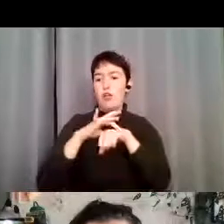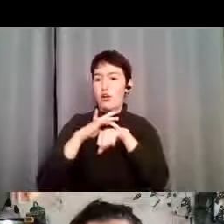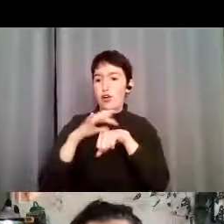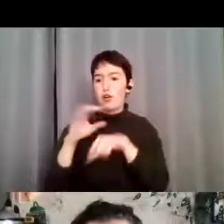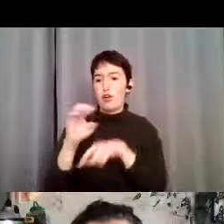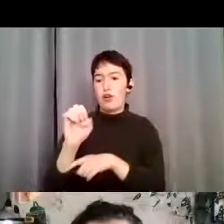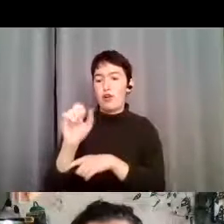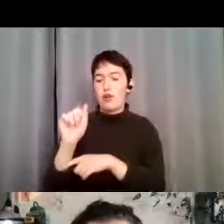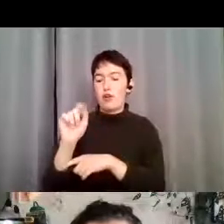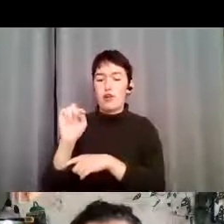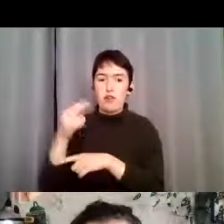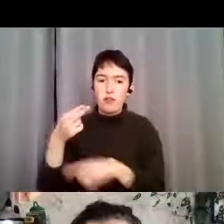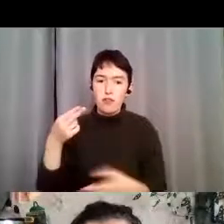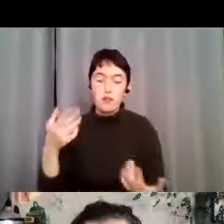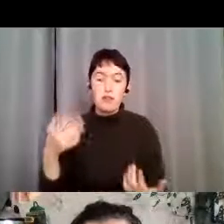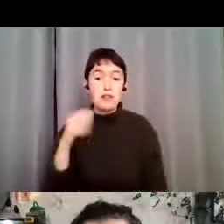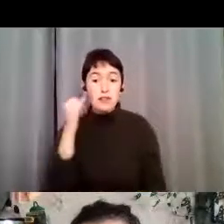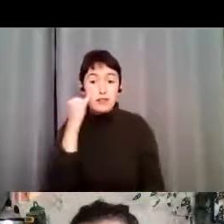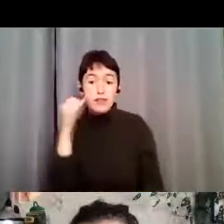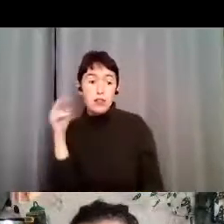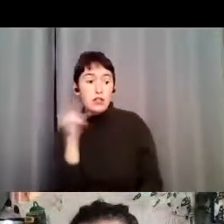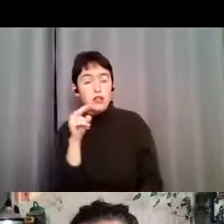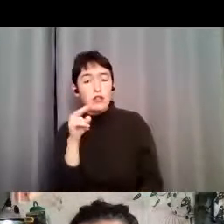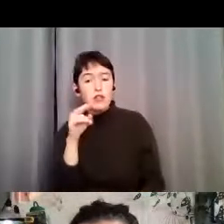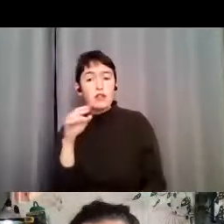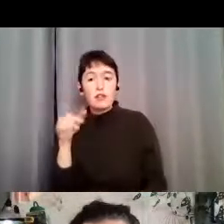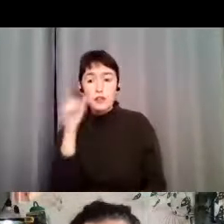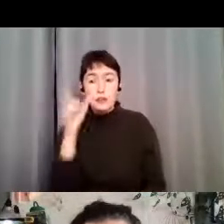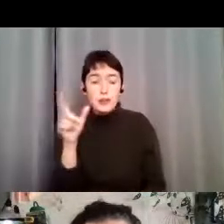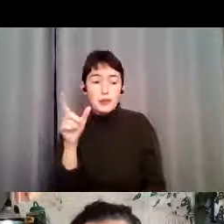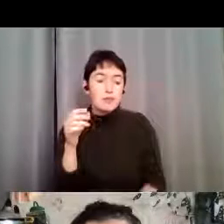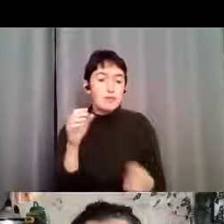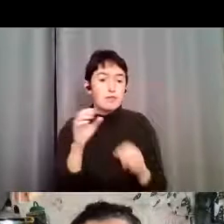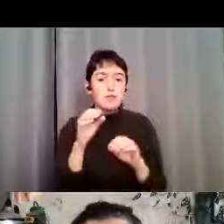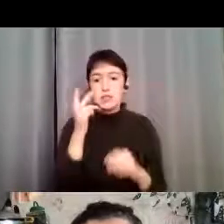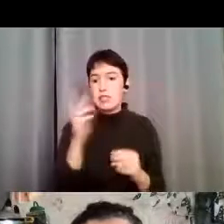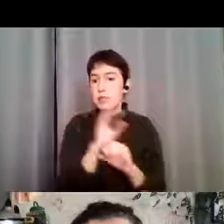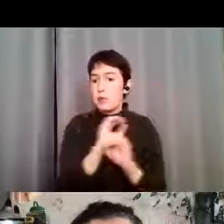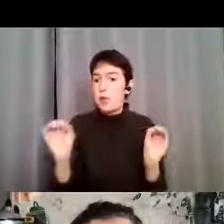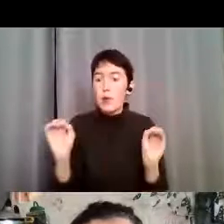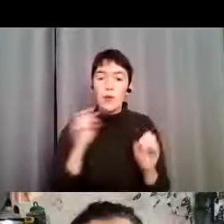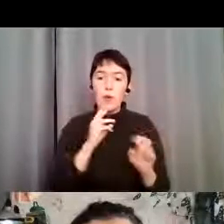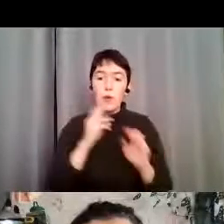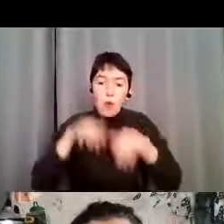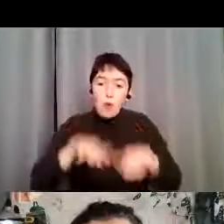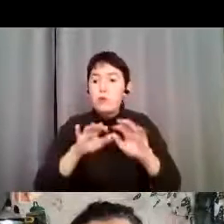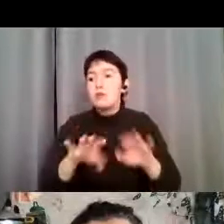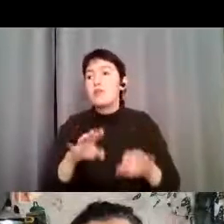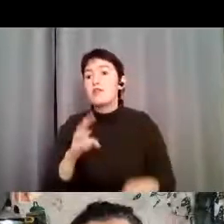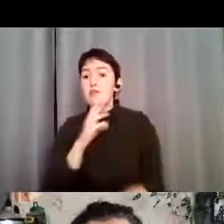moon, you might not see any rivers or oceans. And in fact, the moon doesn't have rivers or oceans or clouds like we do on